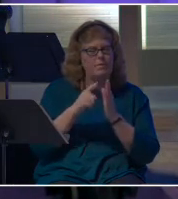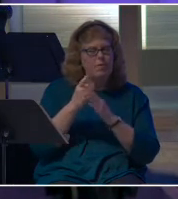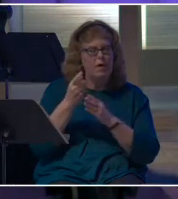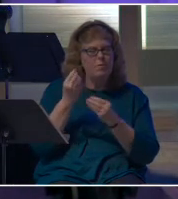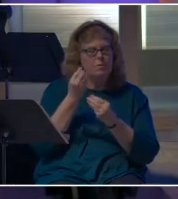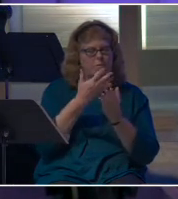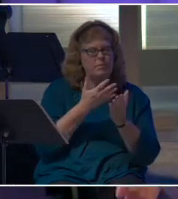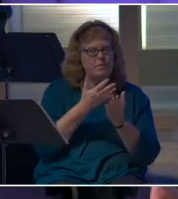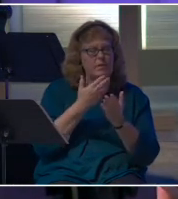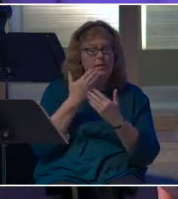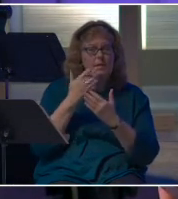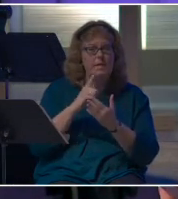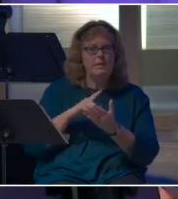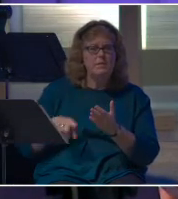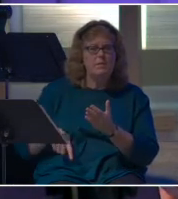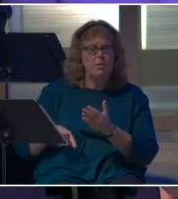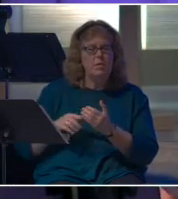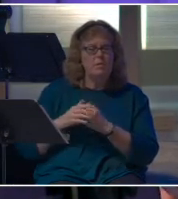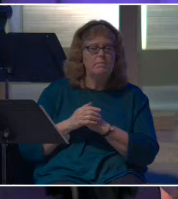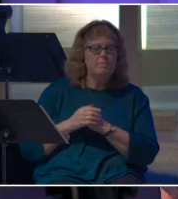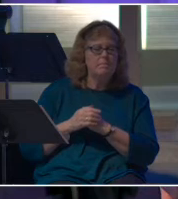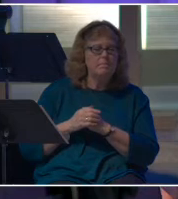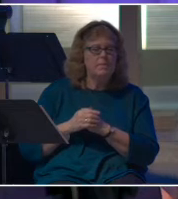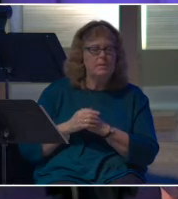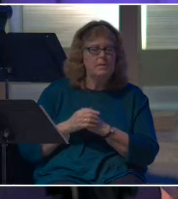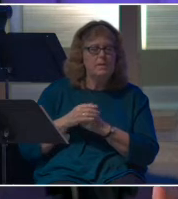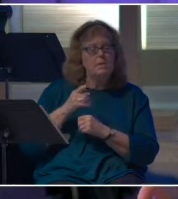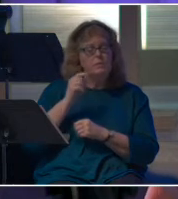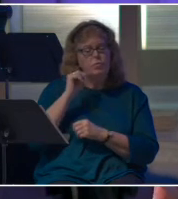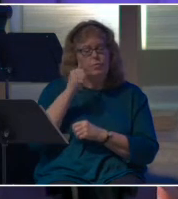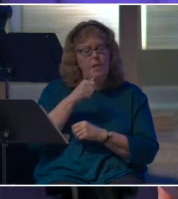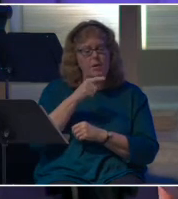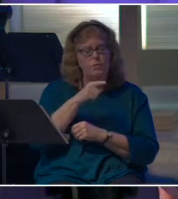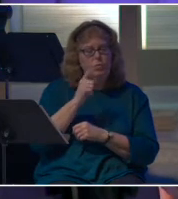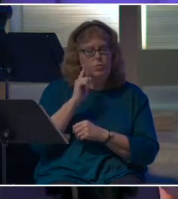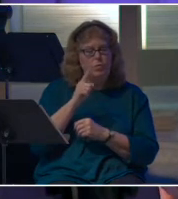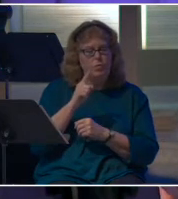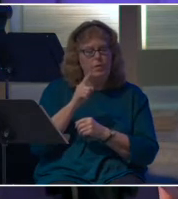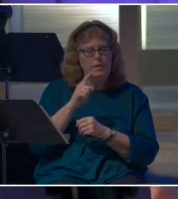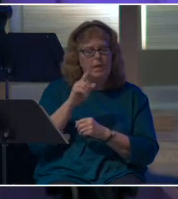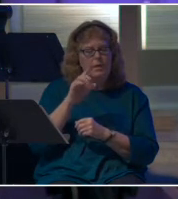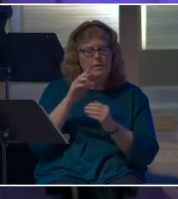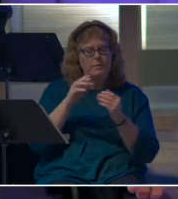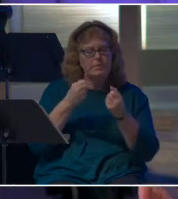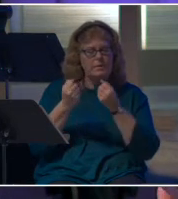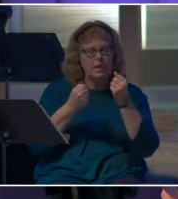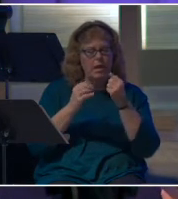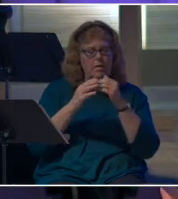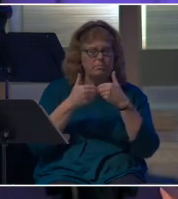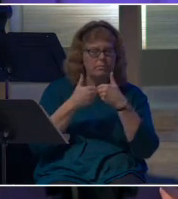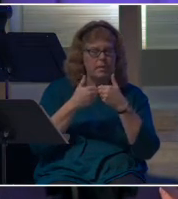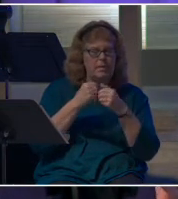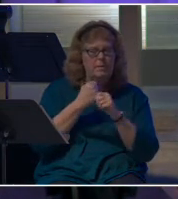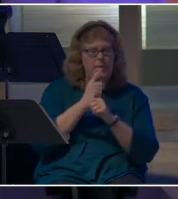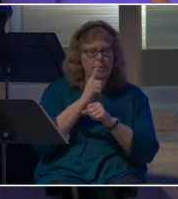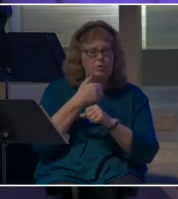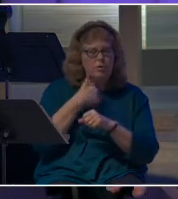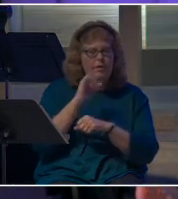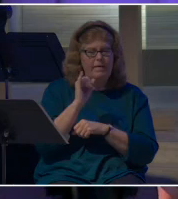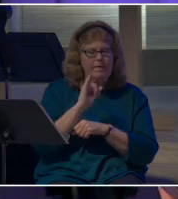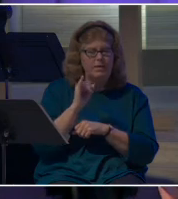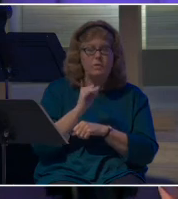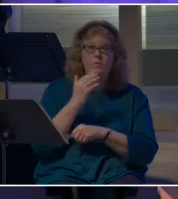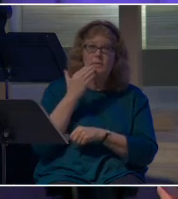notice. Thanks, Lord. You know, hey, tomorrow you're going to get in a fender bender. Make sure you have your insurance handy. Thanks,